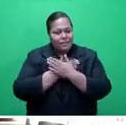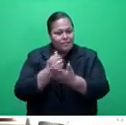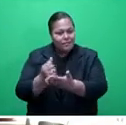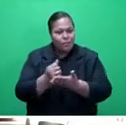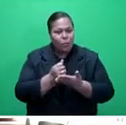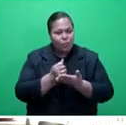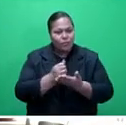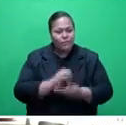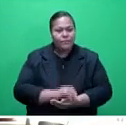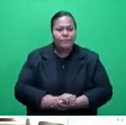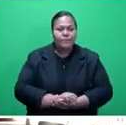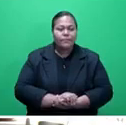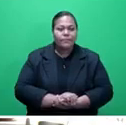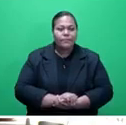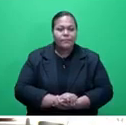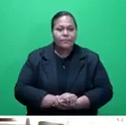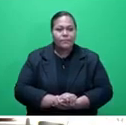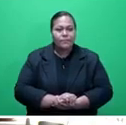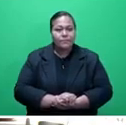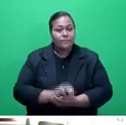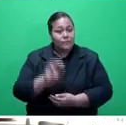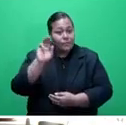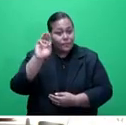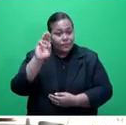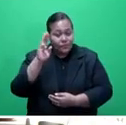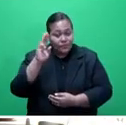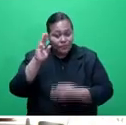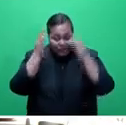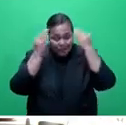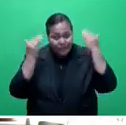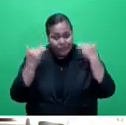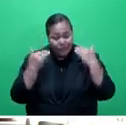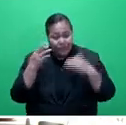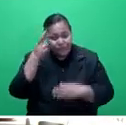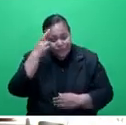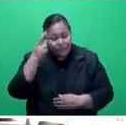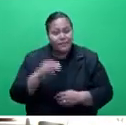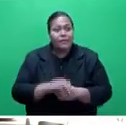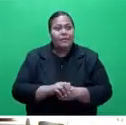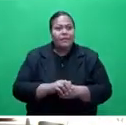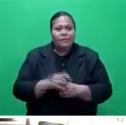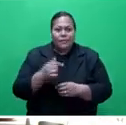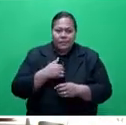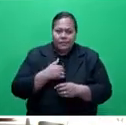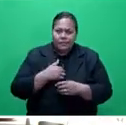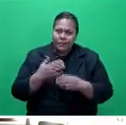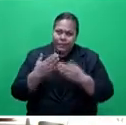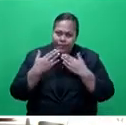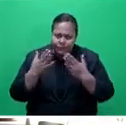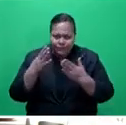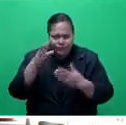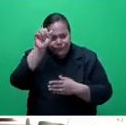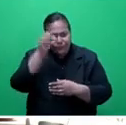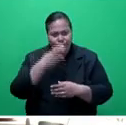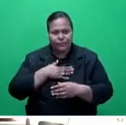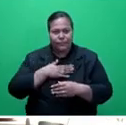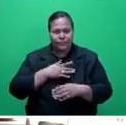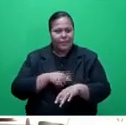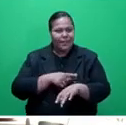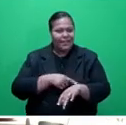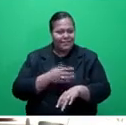support. Mr. Speaker, sir, as I acknowledge my late father, Sadiq Moidin